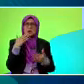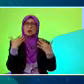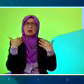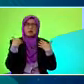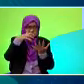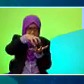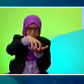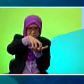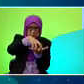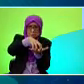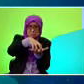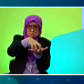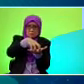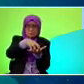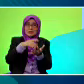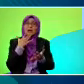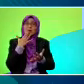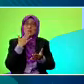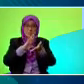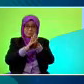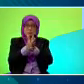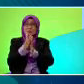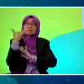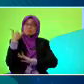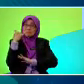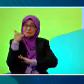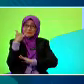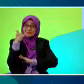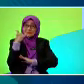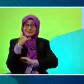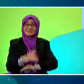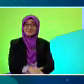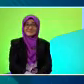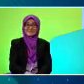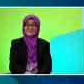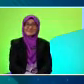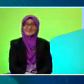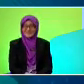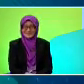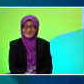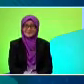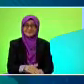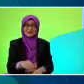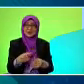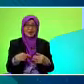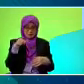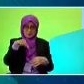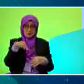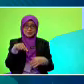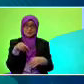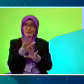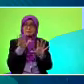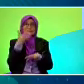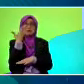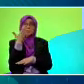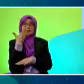turned yellowish. Oh, Turns yeah. yellowish. Okay. Thank God we cannot smell from here, right, Irfan? Yes, not from the studio.